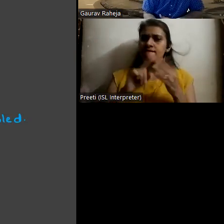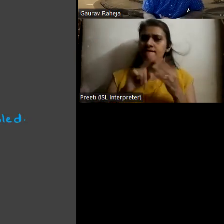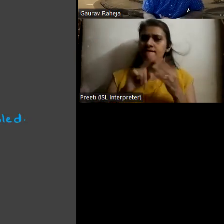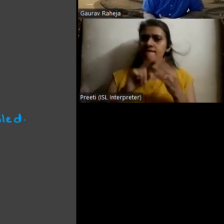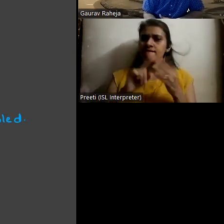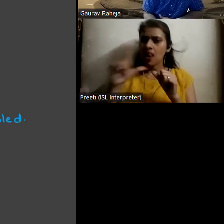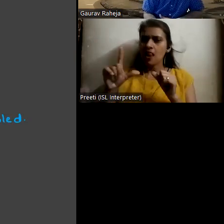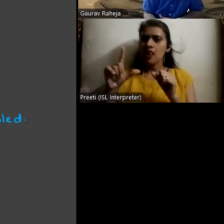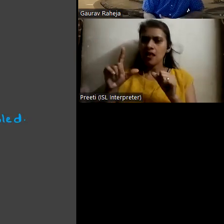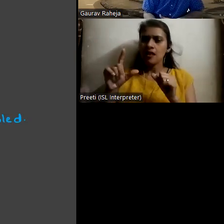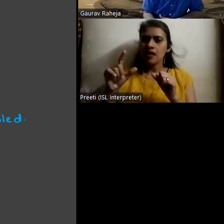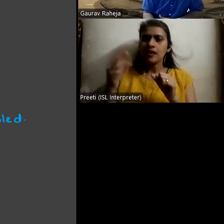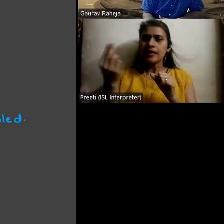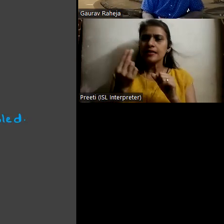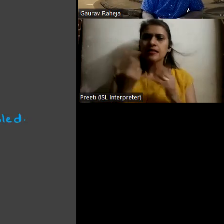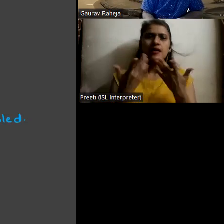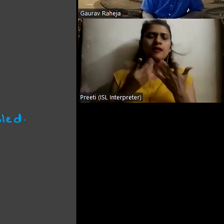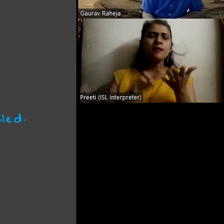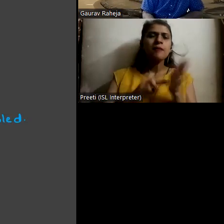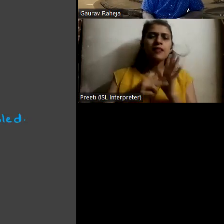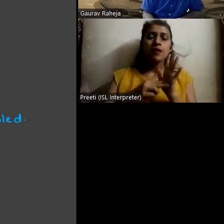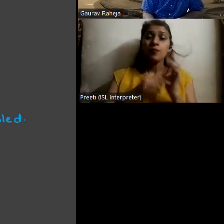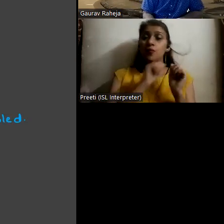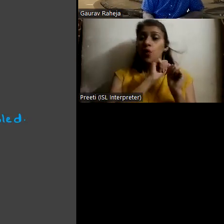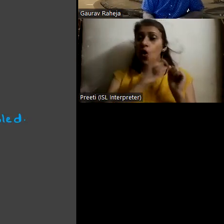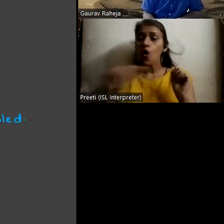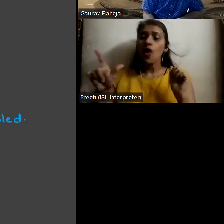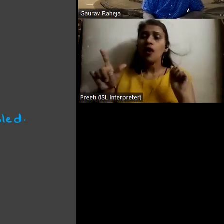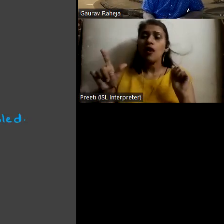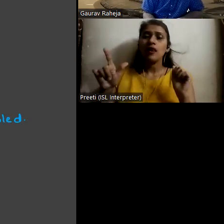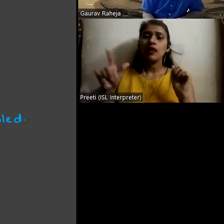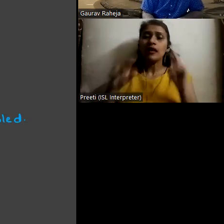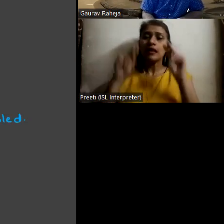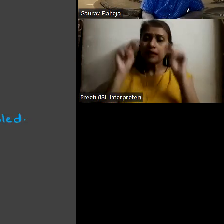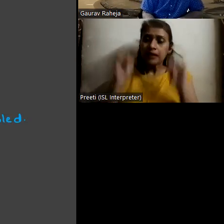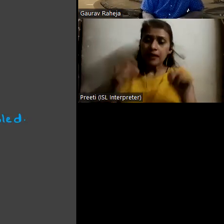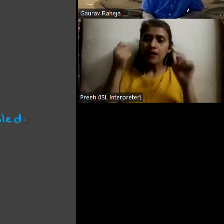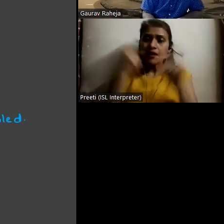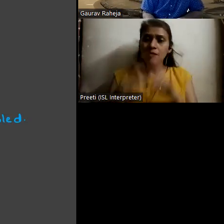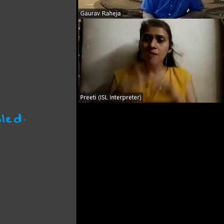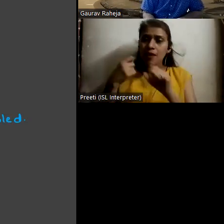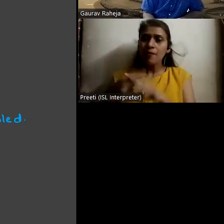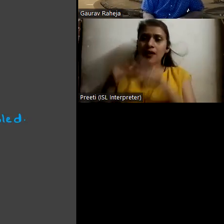uh, accommodations, but Hmm. whenever we talk about